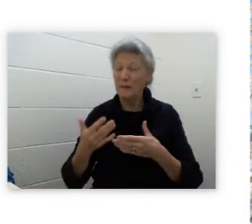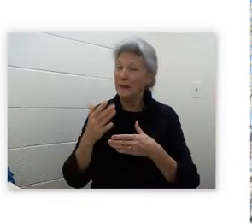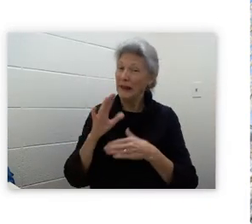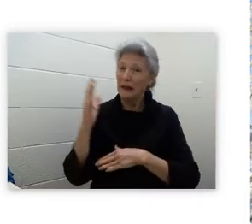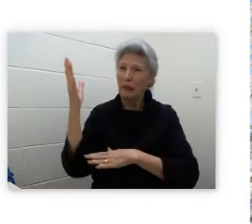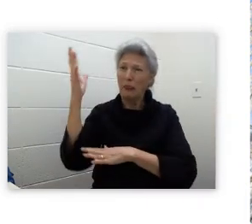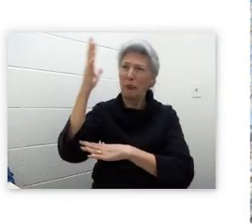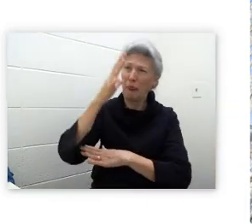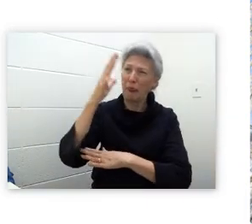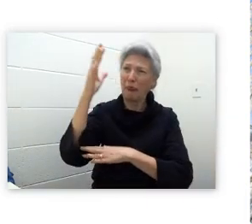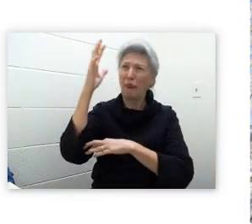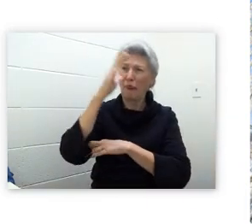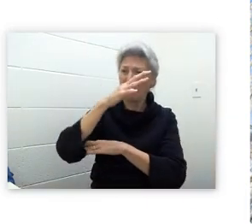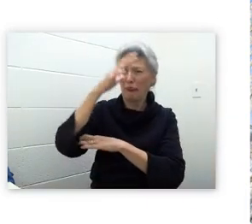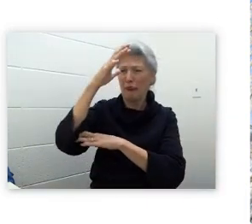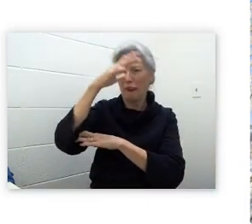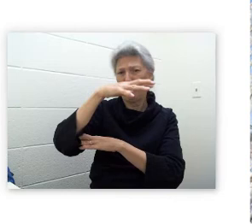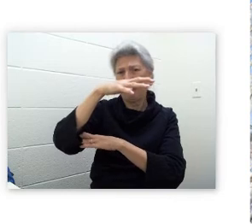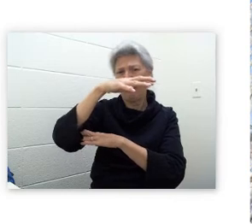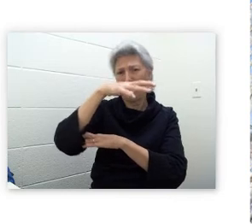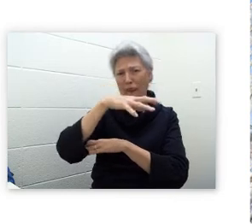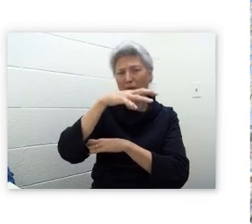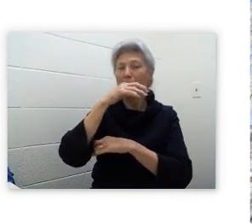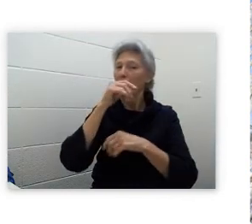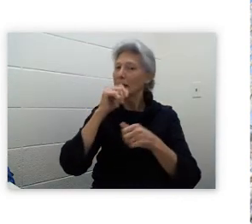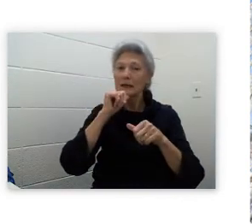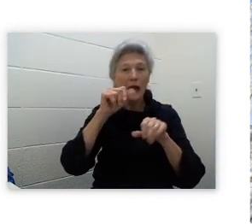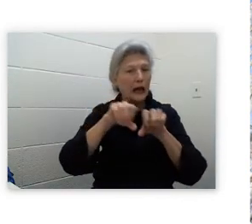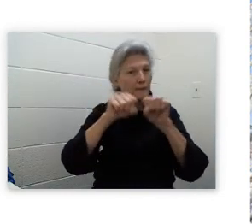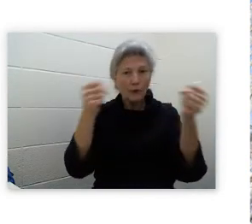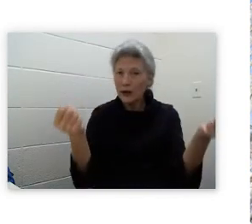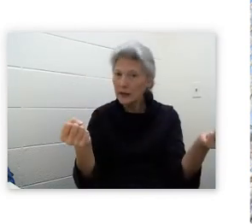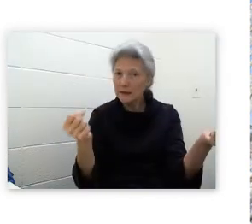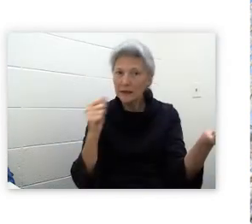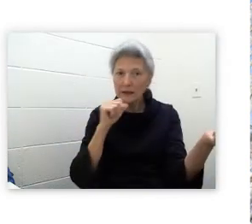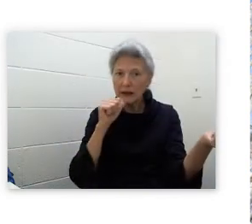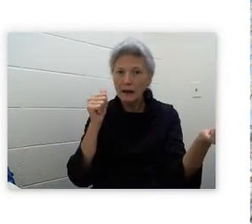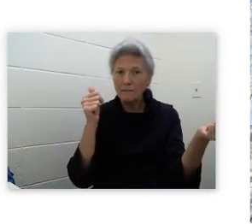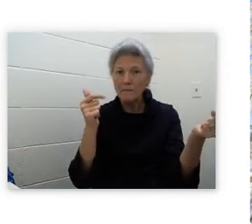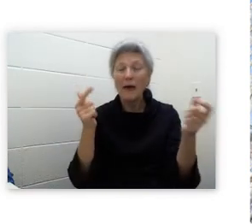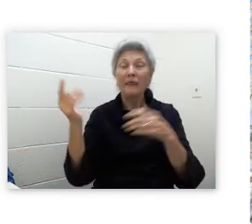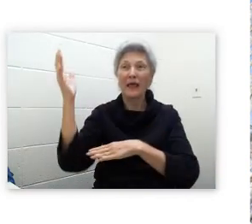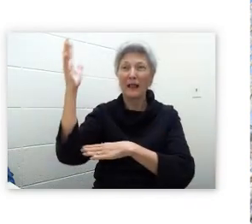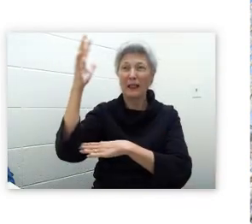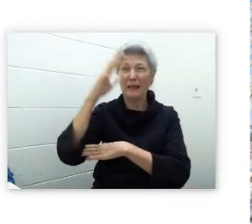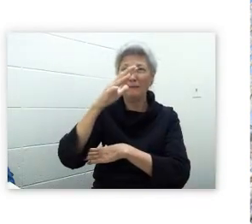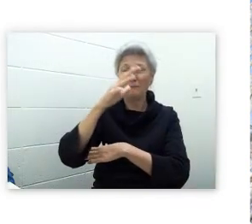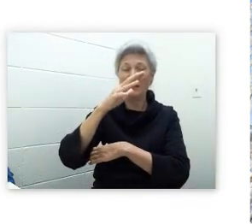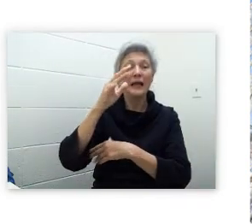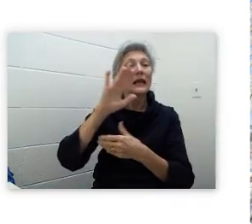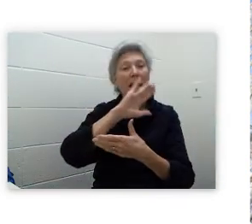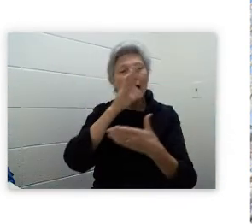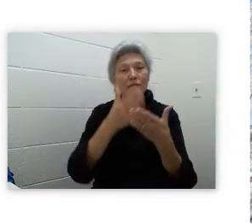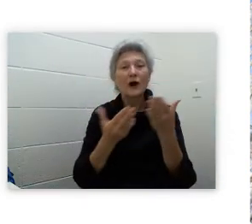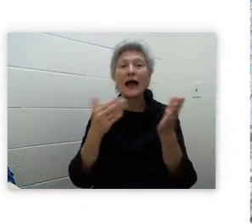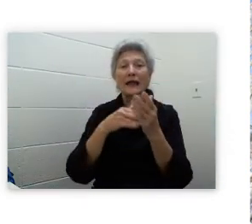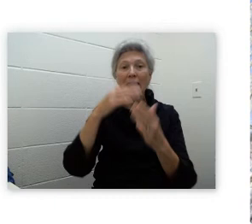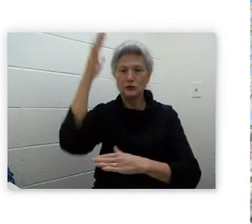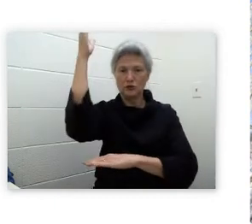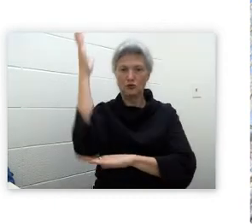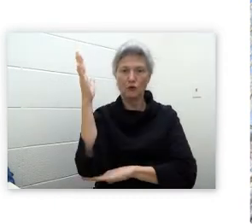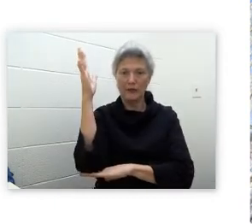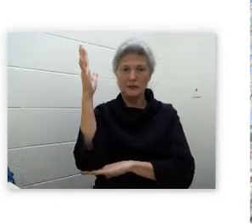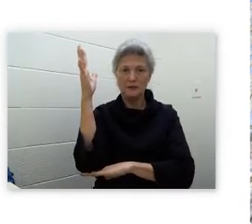though once they are bowed, so low for long, they never right themselves. You may see their trunks arching in